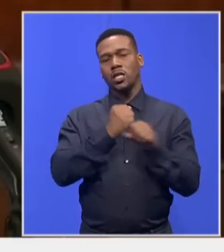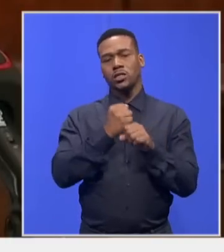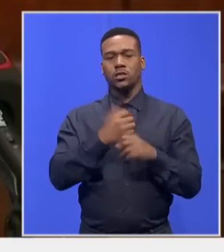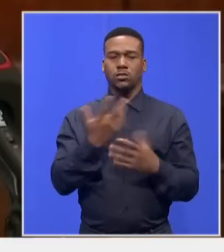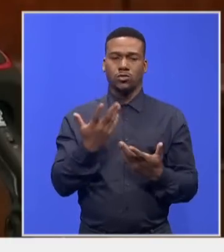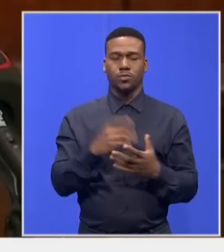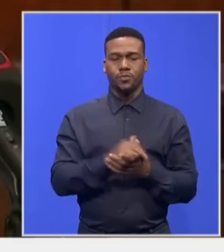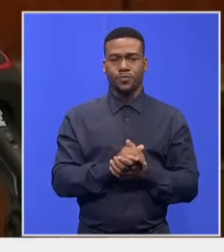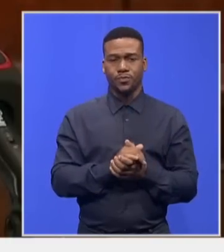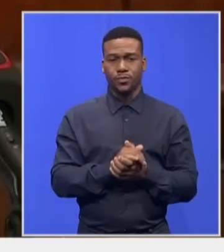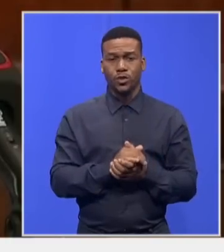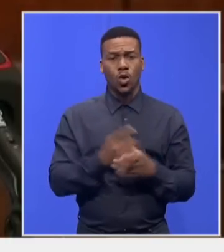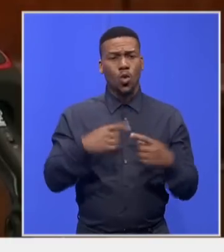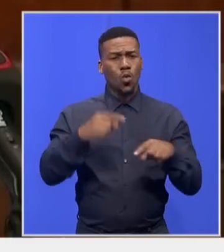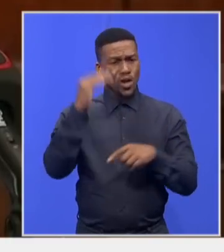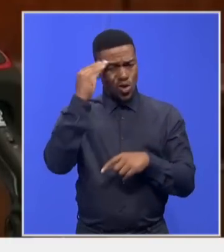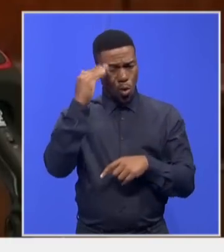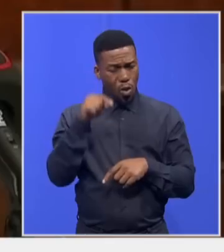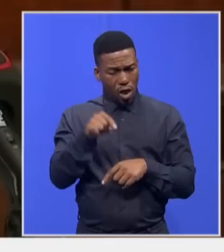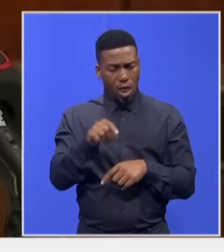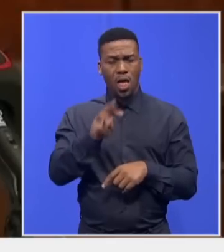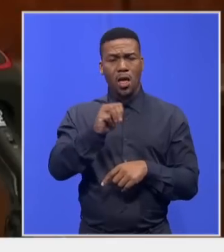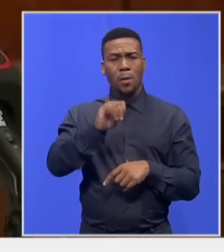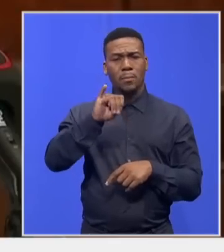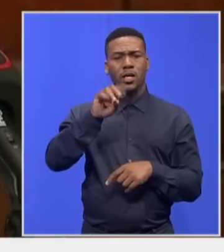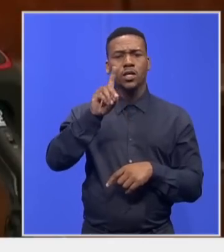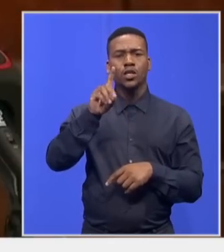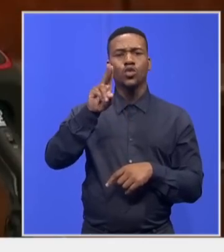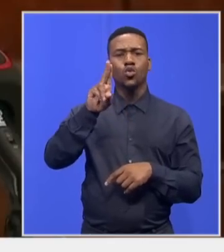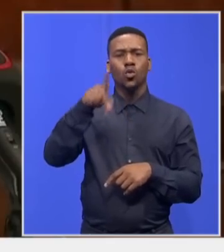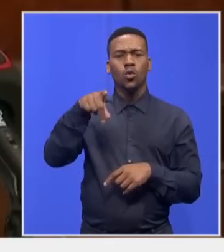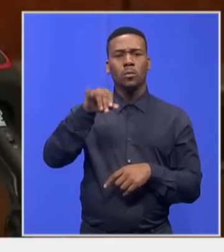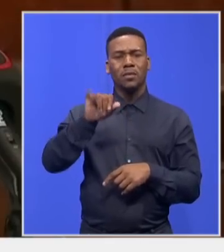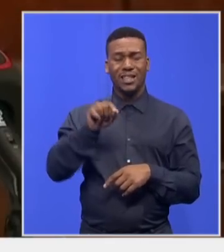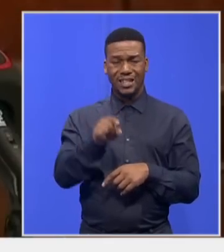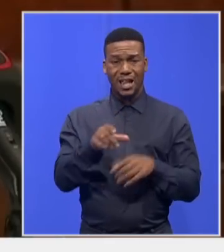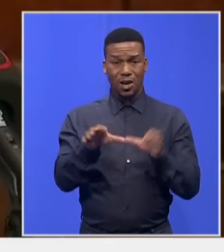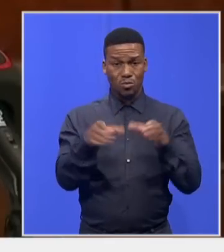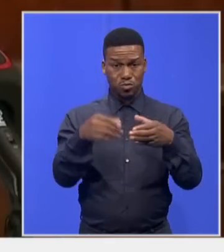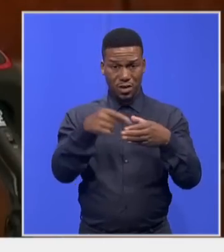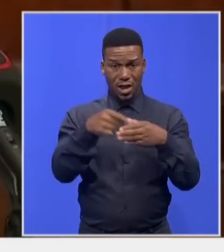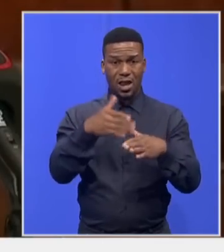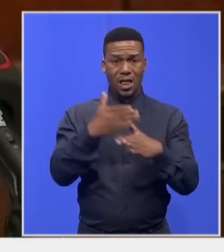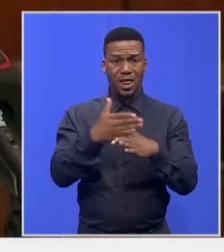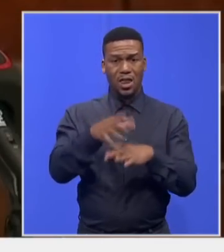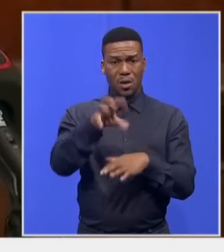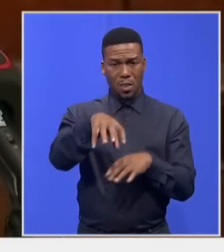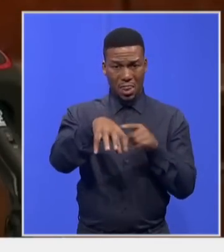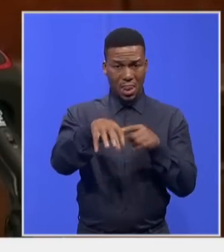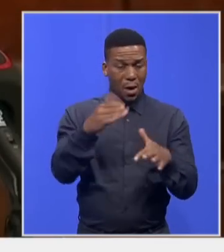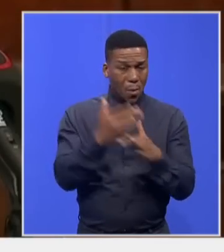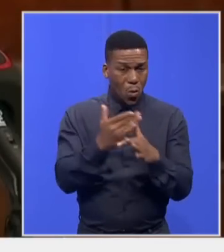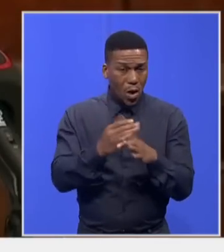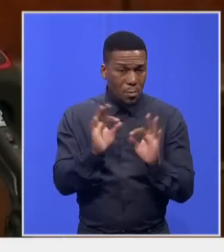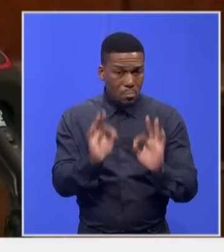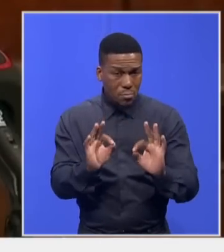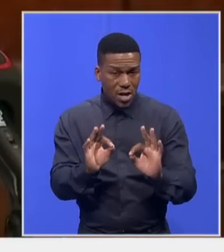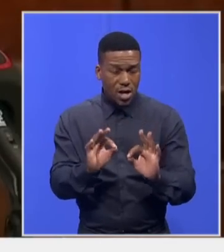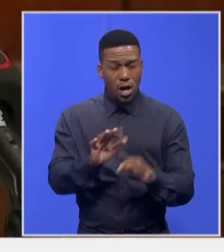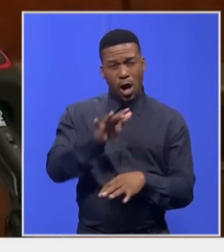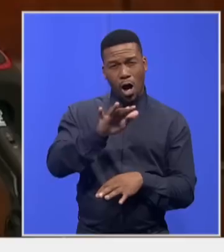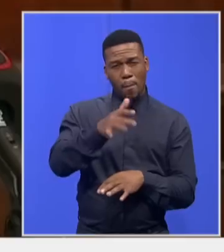that Medupi, once when it's firing, it's got an installed capacity of